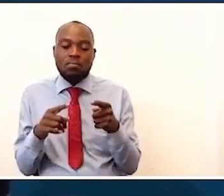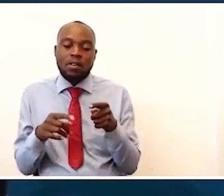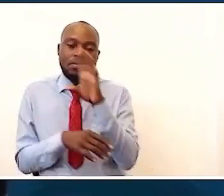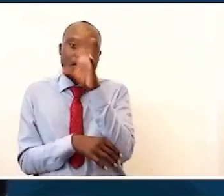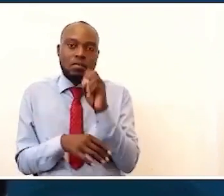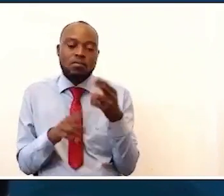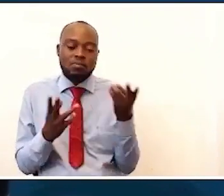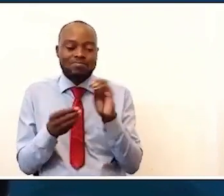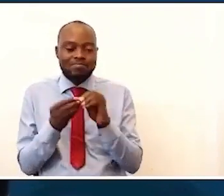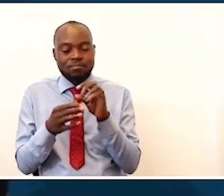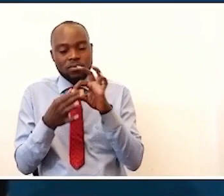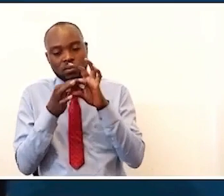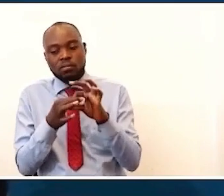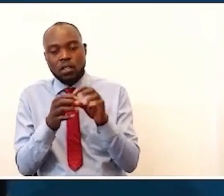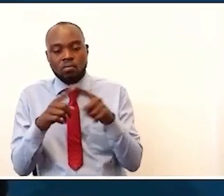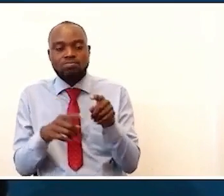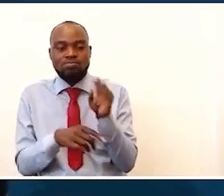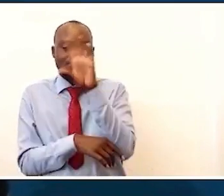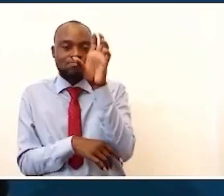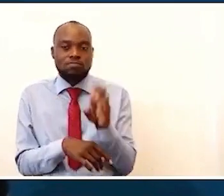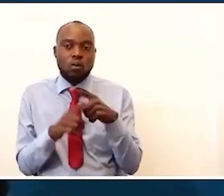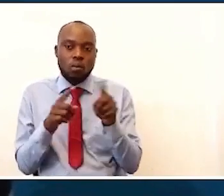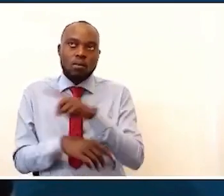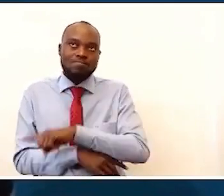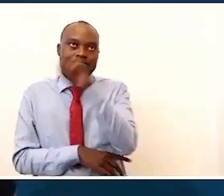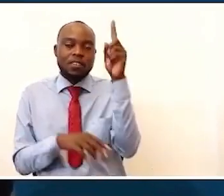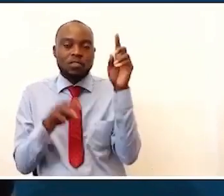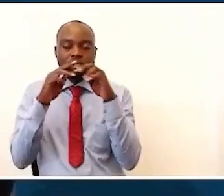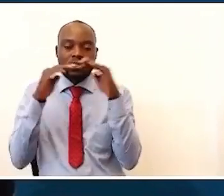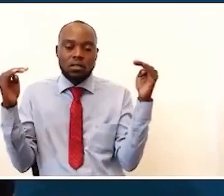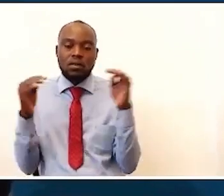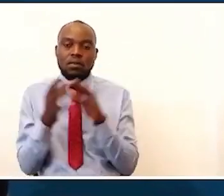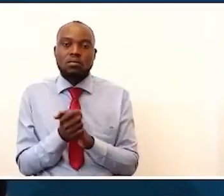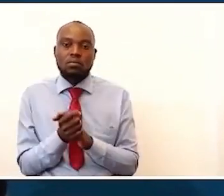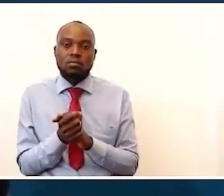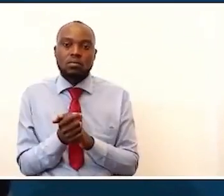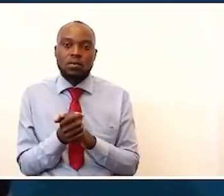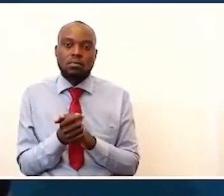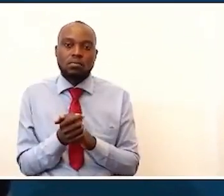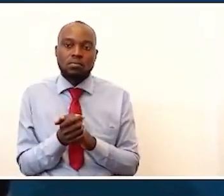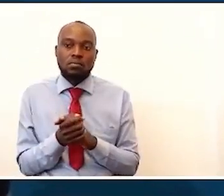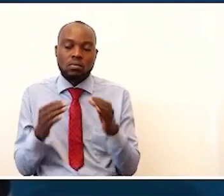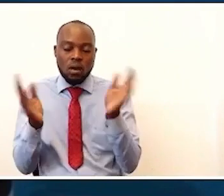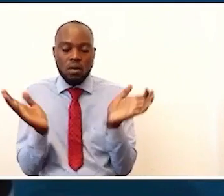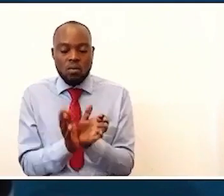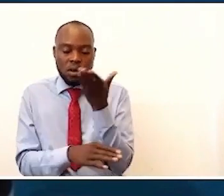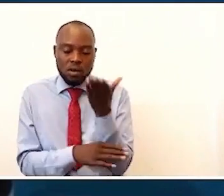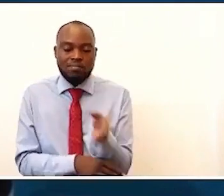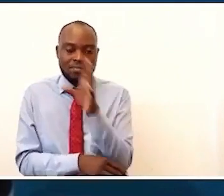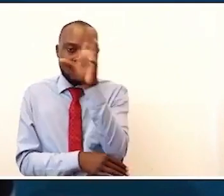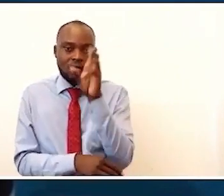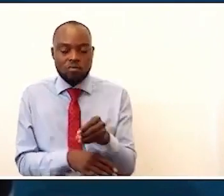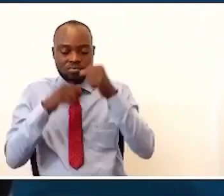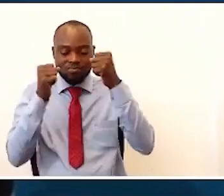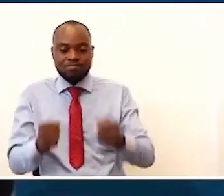be incorporated at the regional and international levels, which means forums like this that Afrodad is launching,